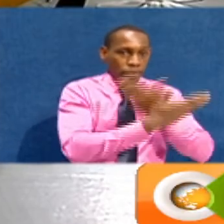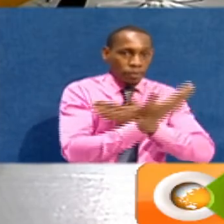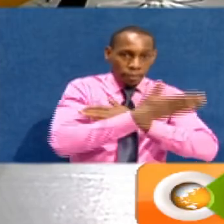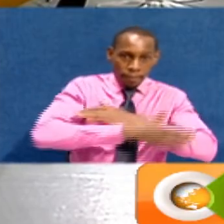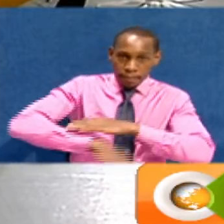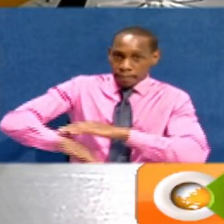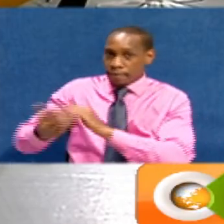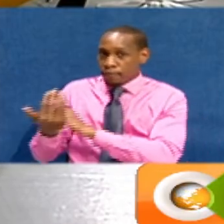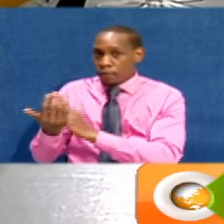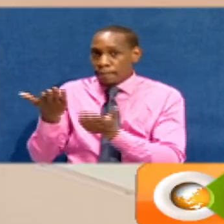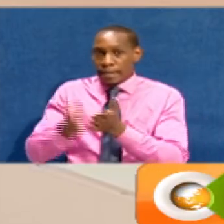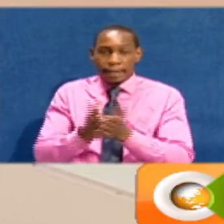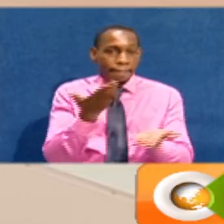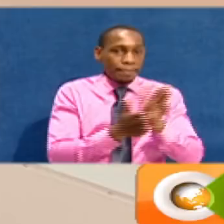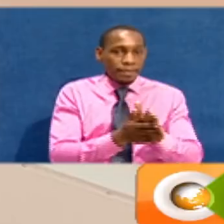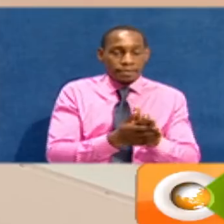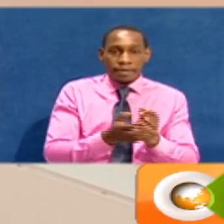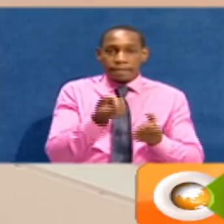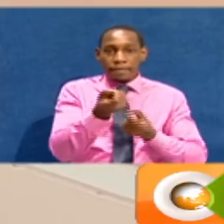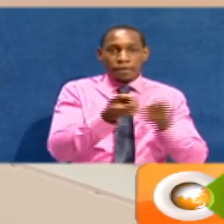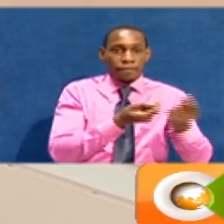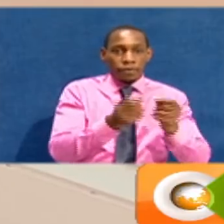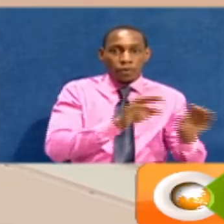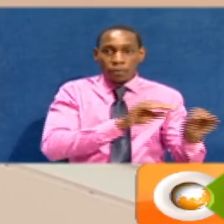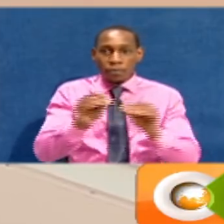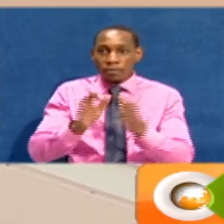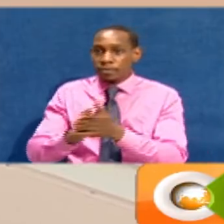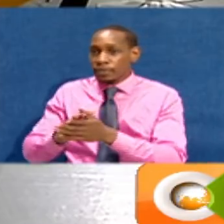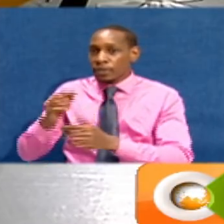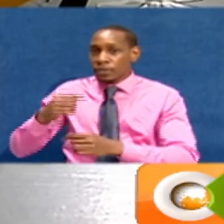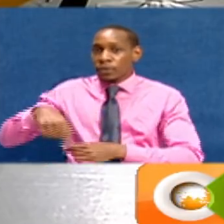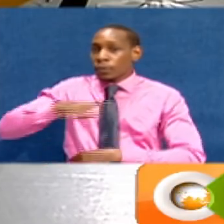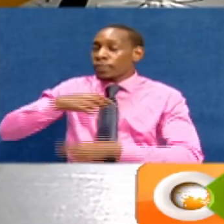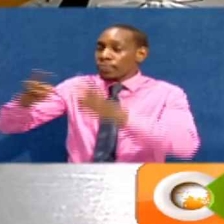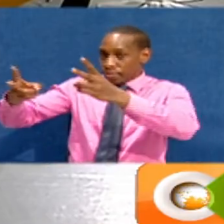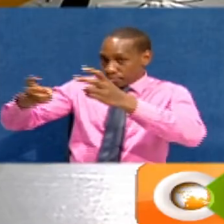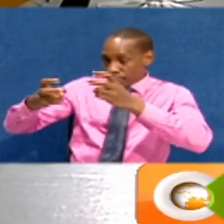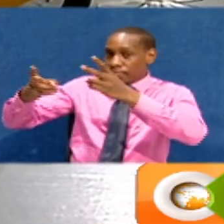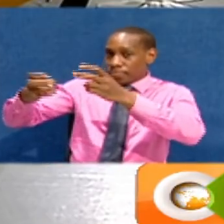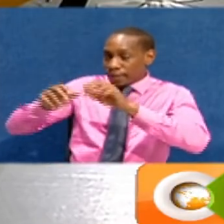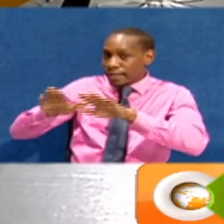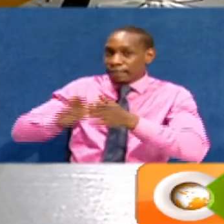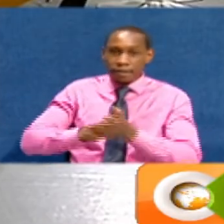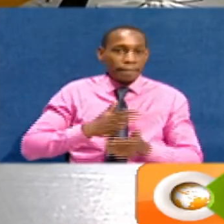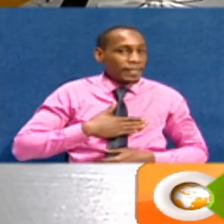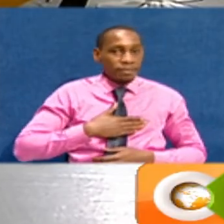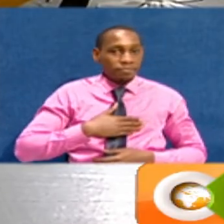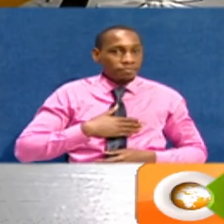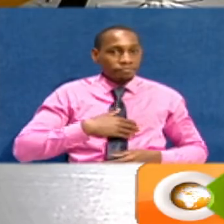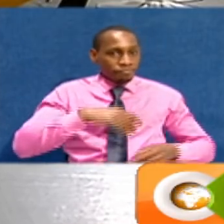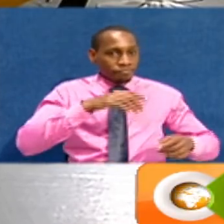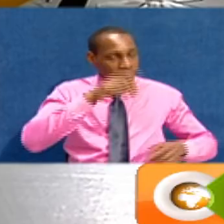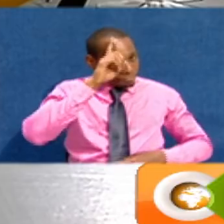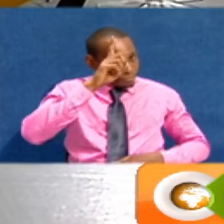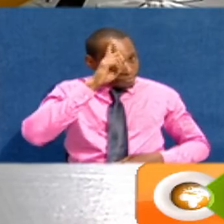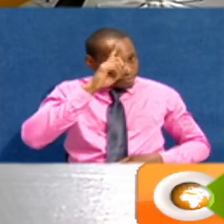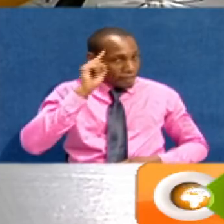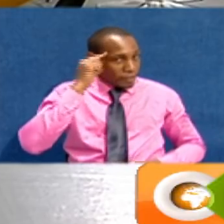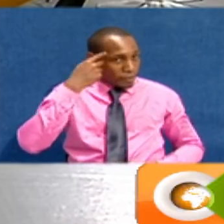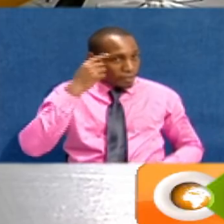thereabout. Maybe a few movements here and there. We're listening very carefully. Just random thoughts.